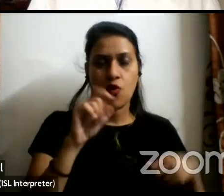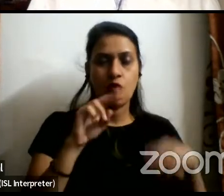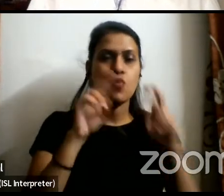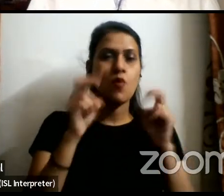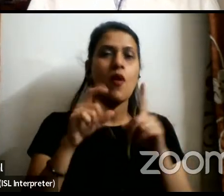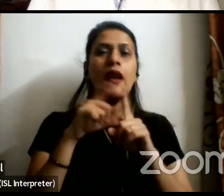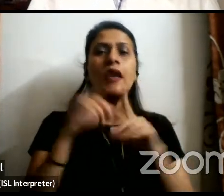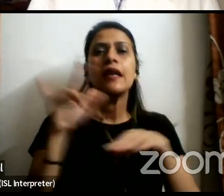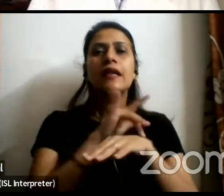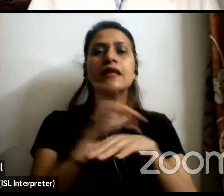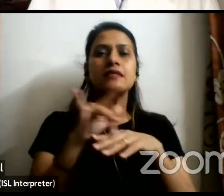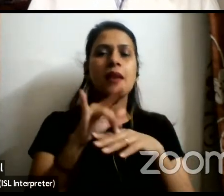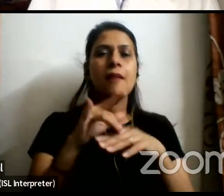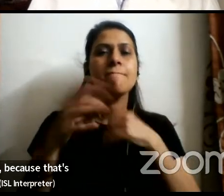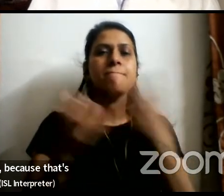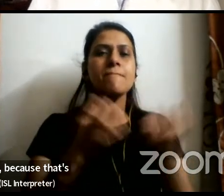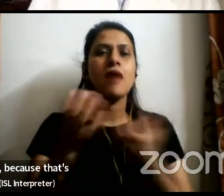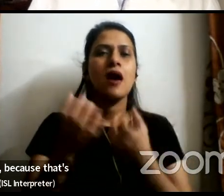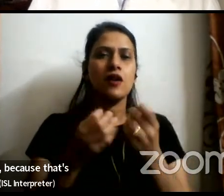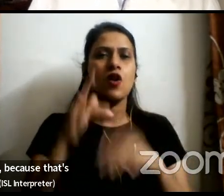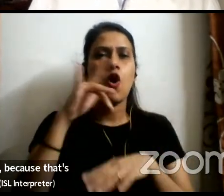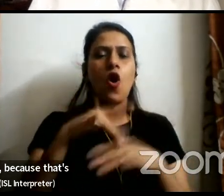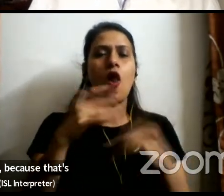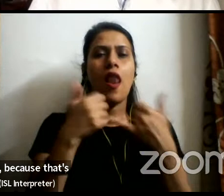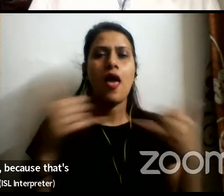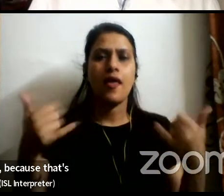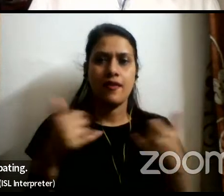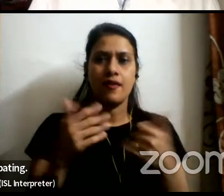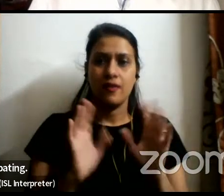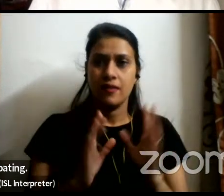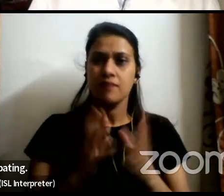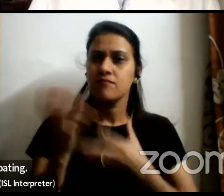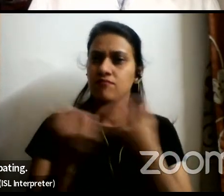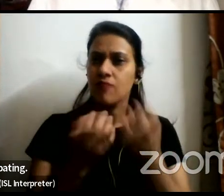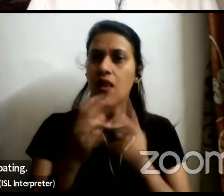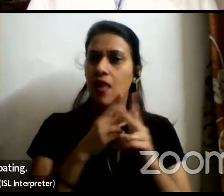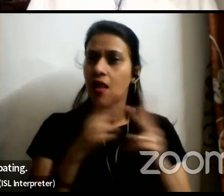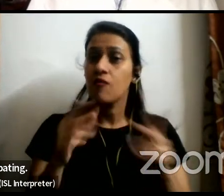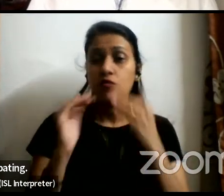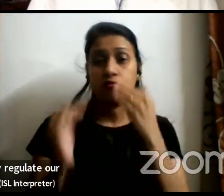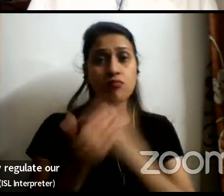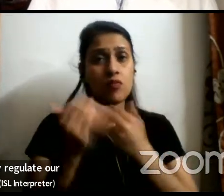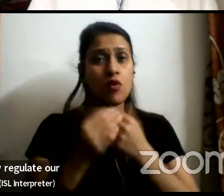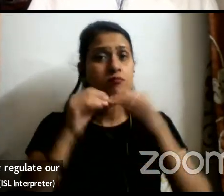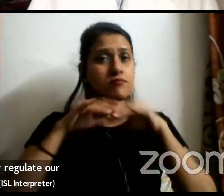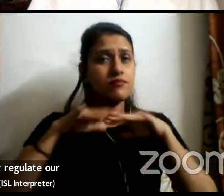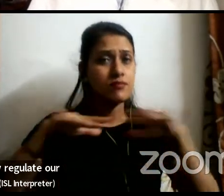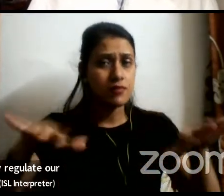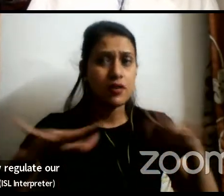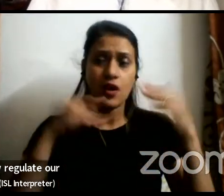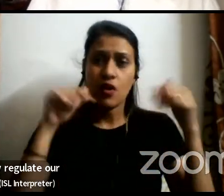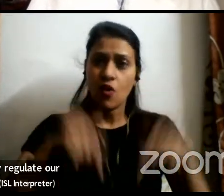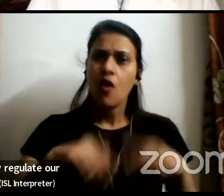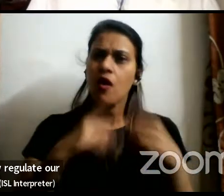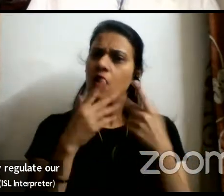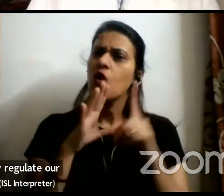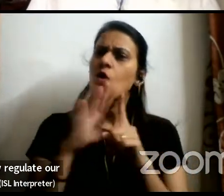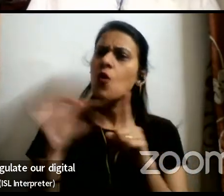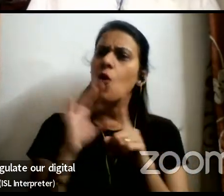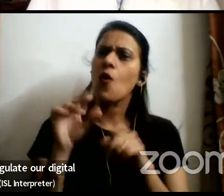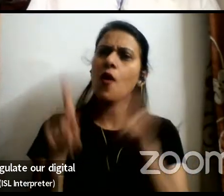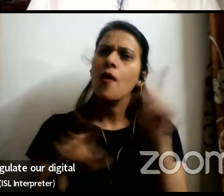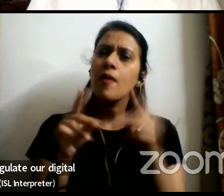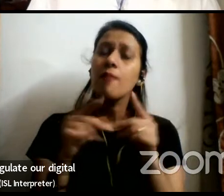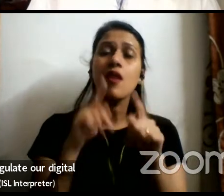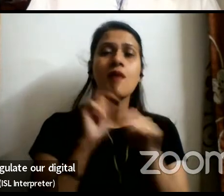seemingly what India is debating currently in terms of how do we really regulate our digital markets in a way that it remains fair, contestable, and open for